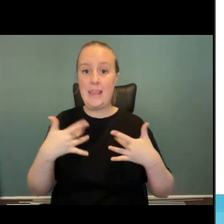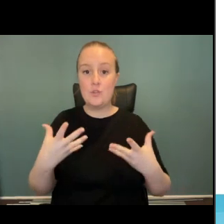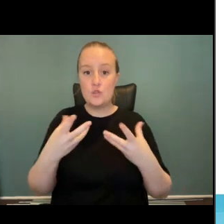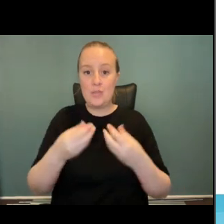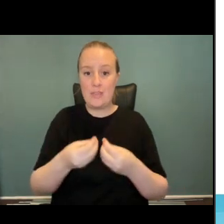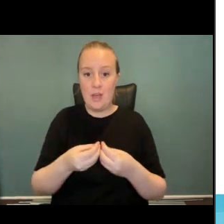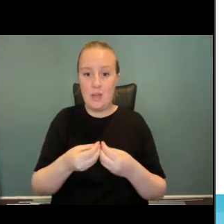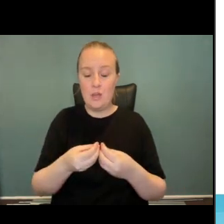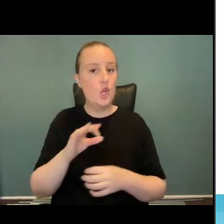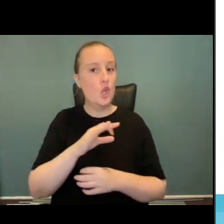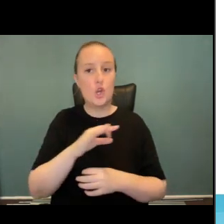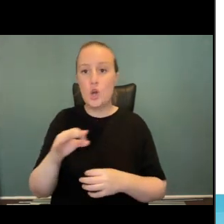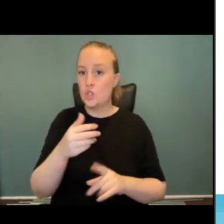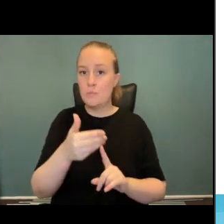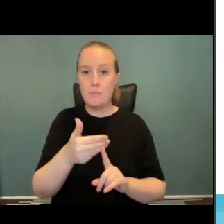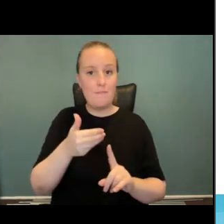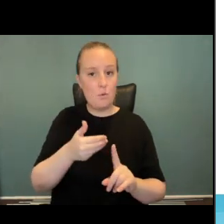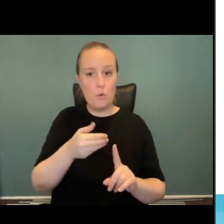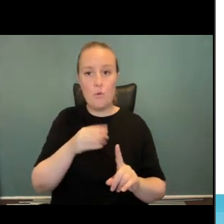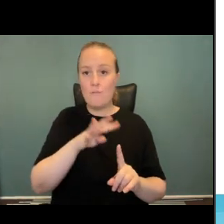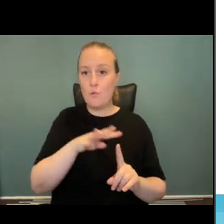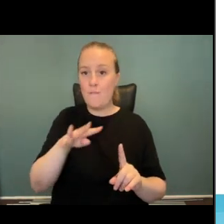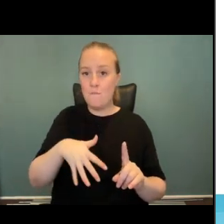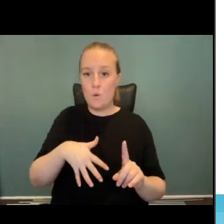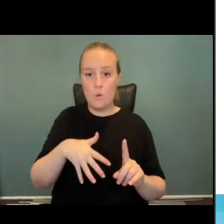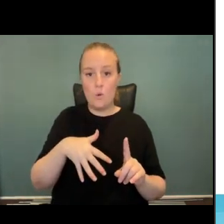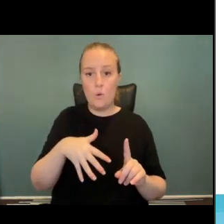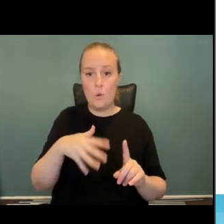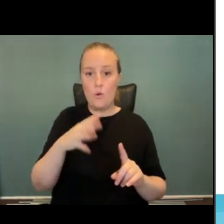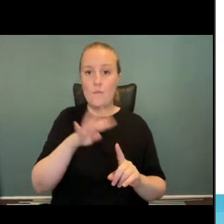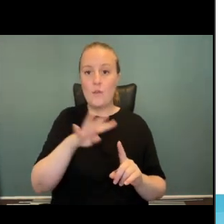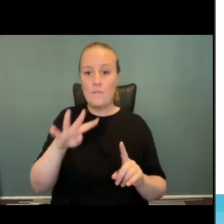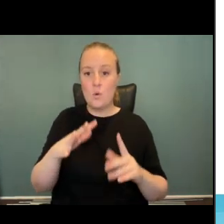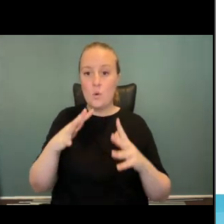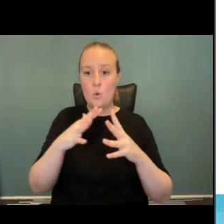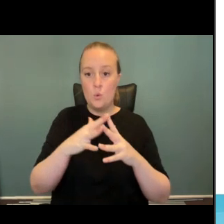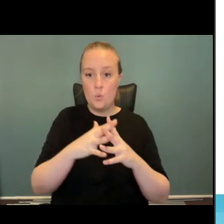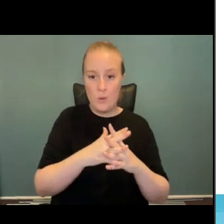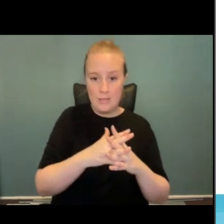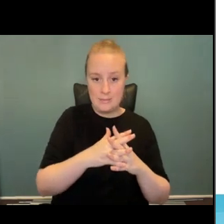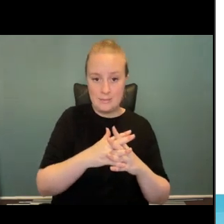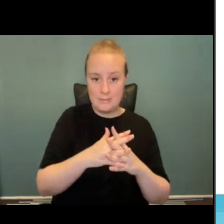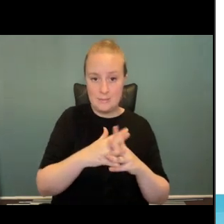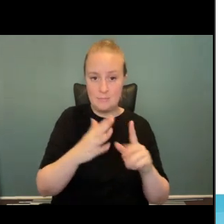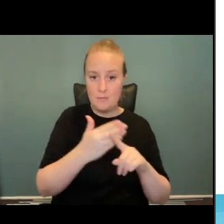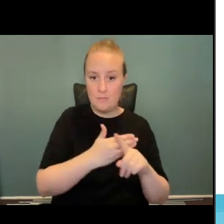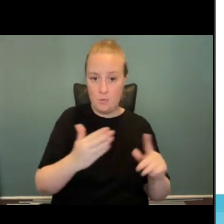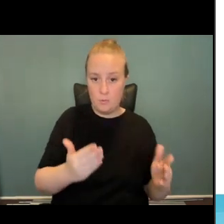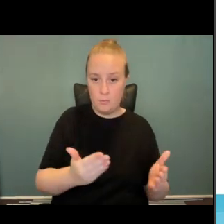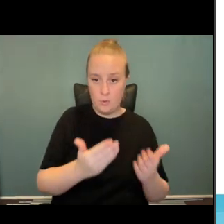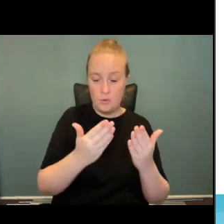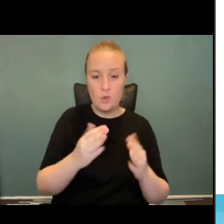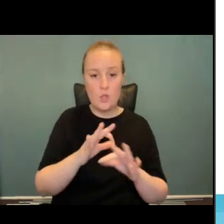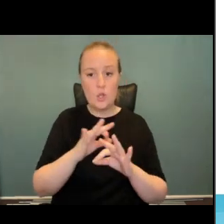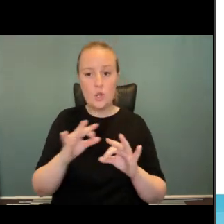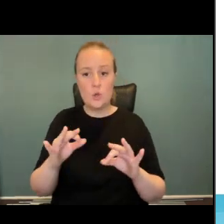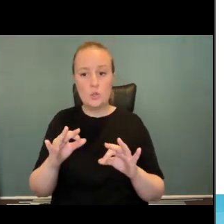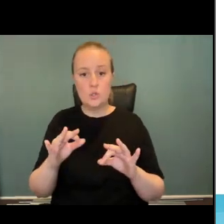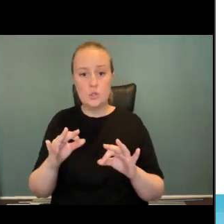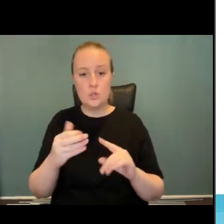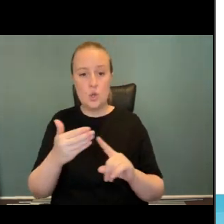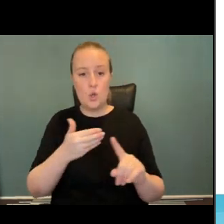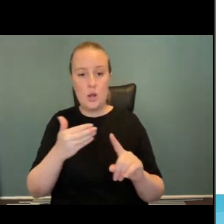not earlier than 20 weeks before birth. So we have noted that there is difficulties actually